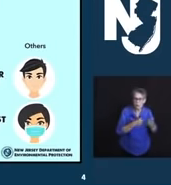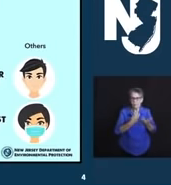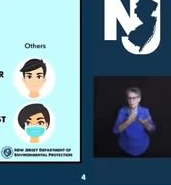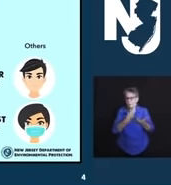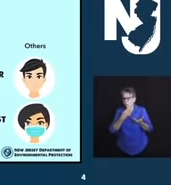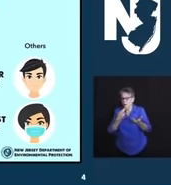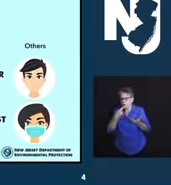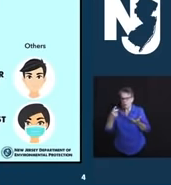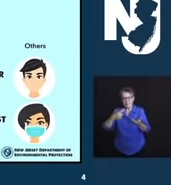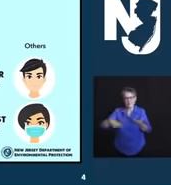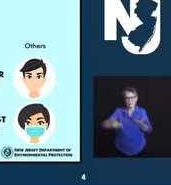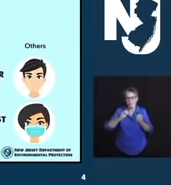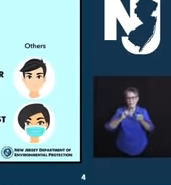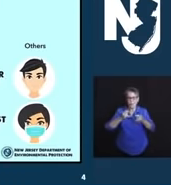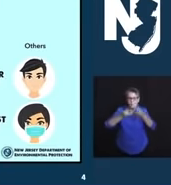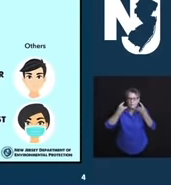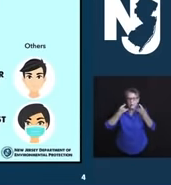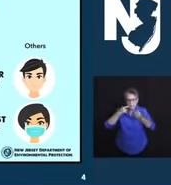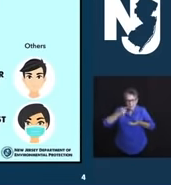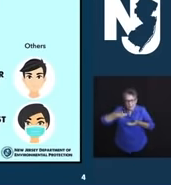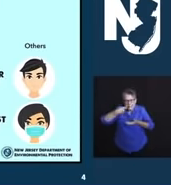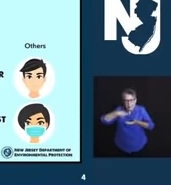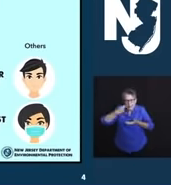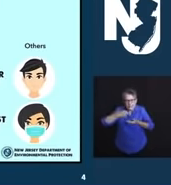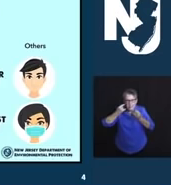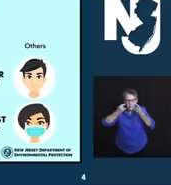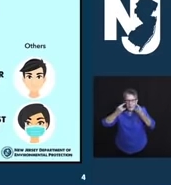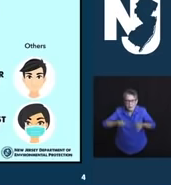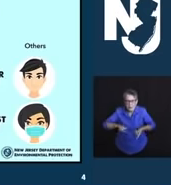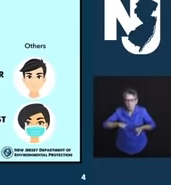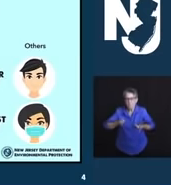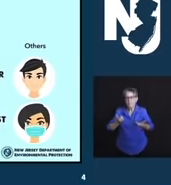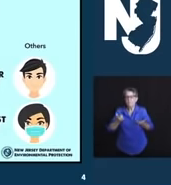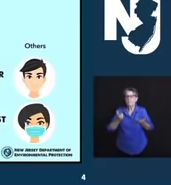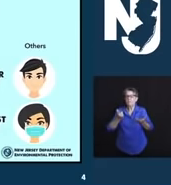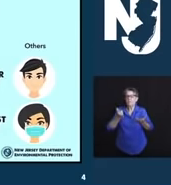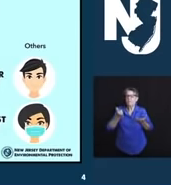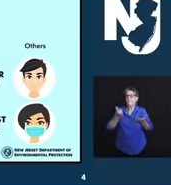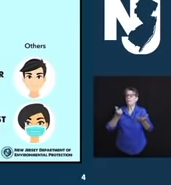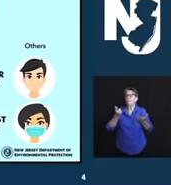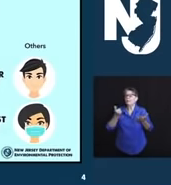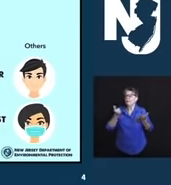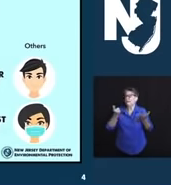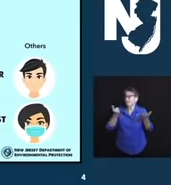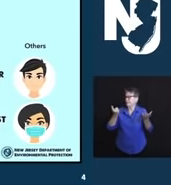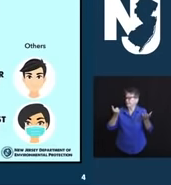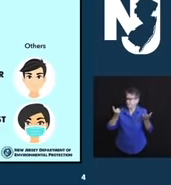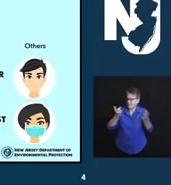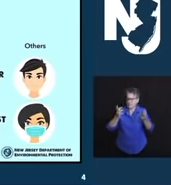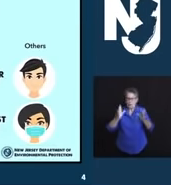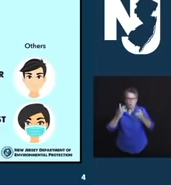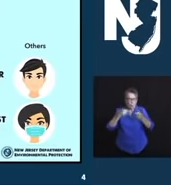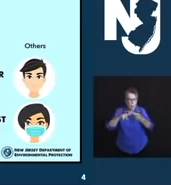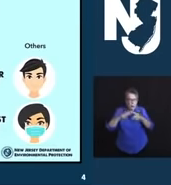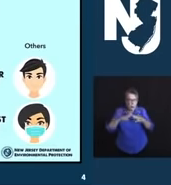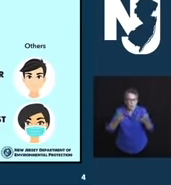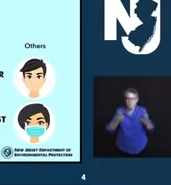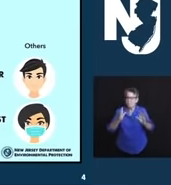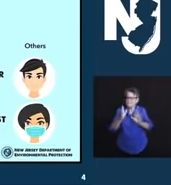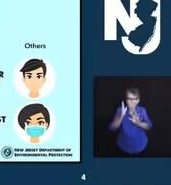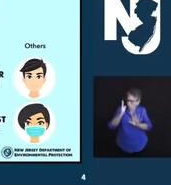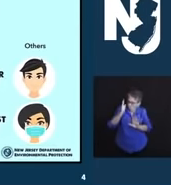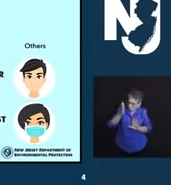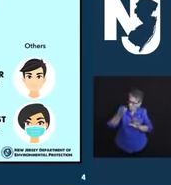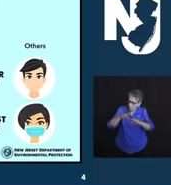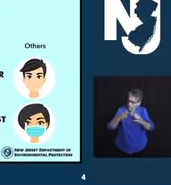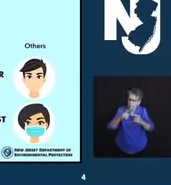many times before, this is not a life sentence. We'll get there, but we will get there based on the data and the health metrics. And